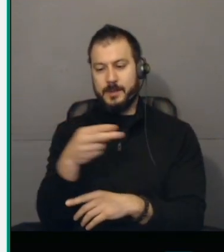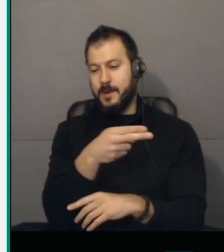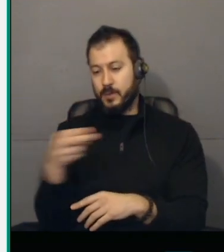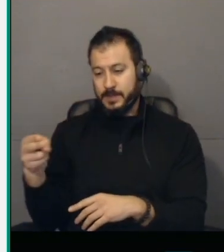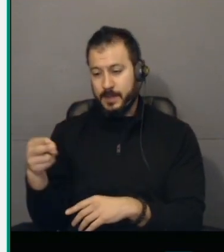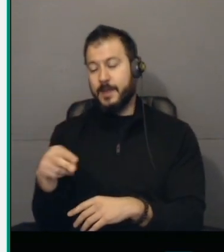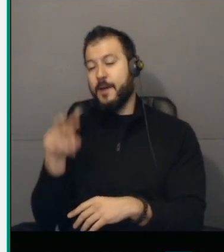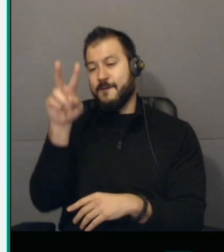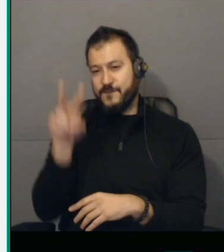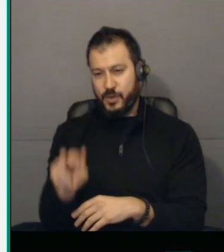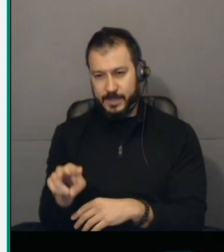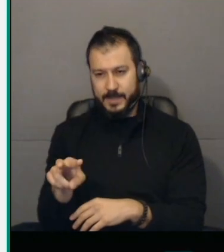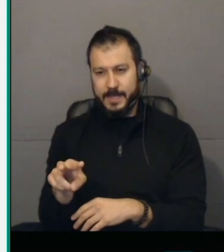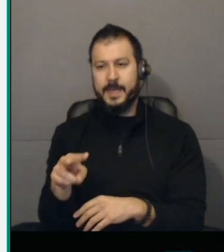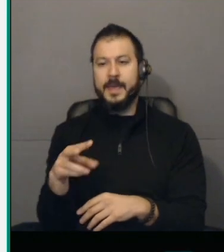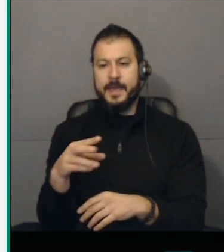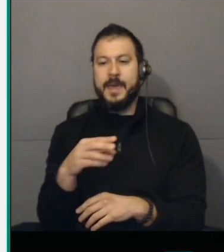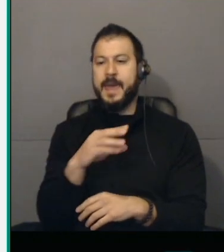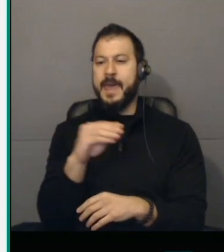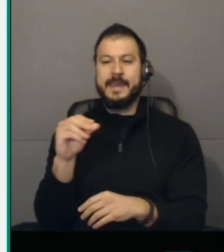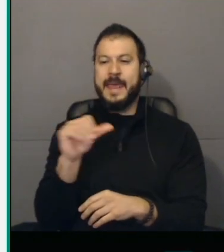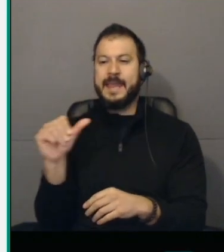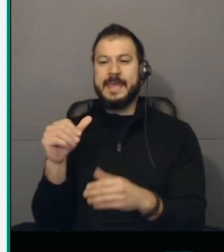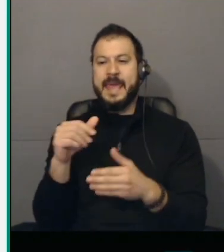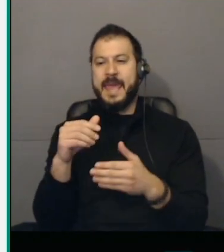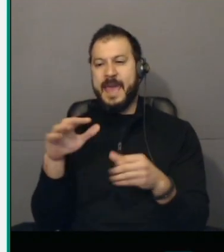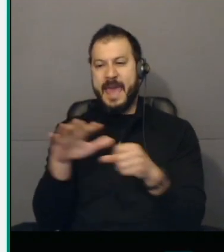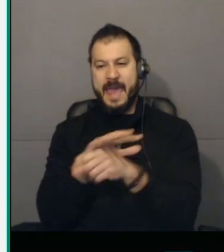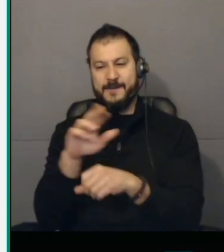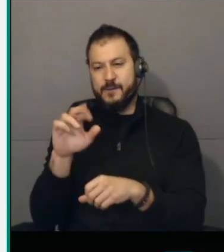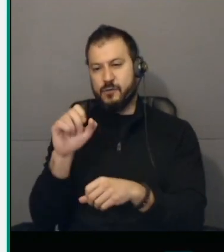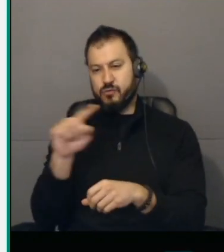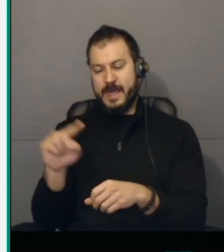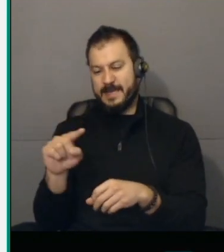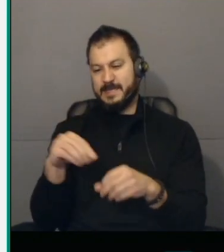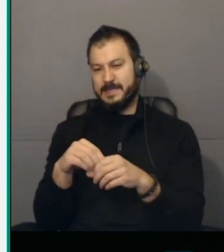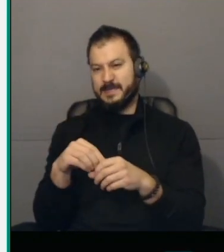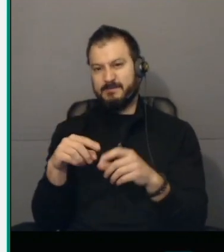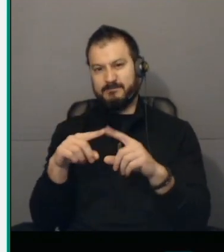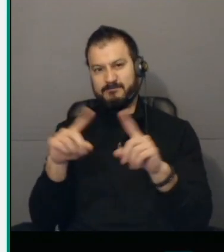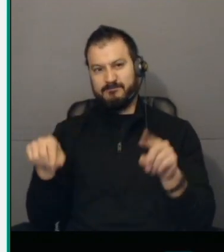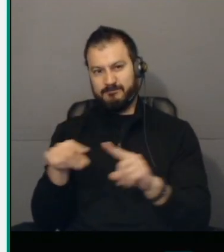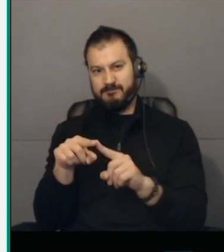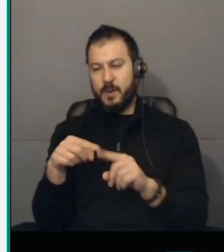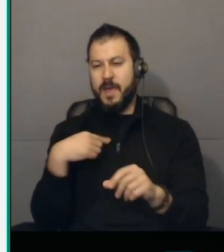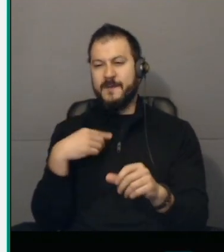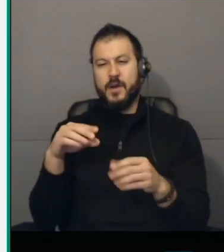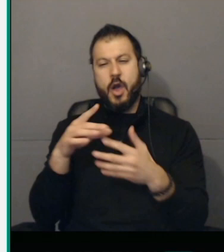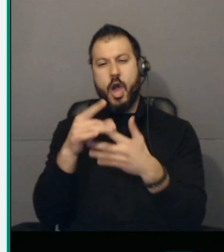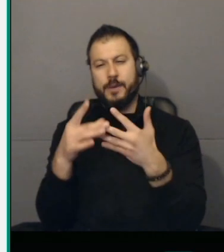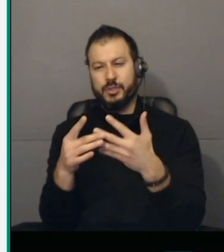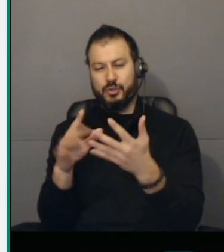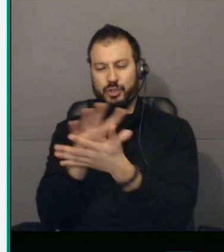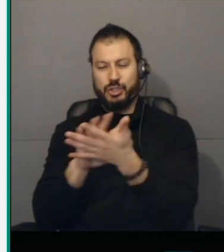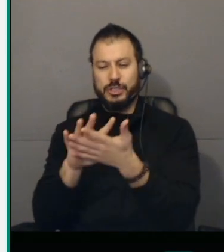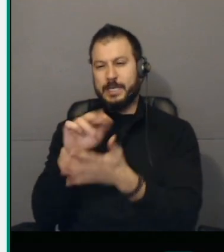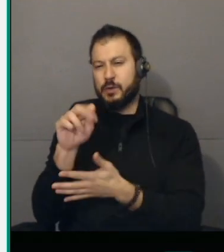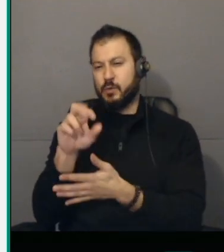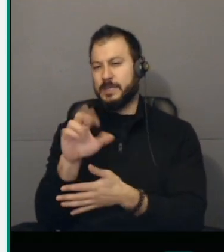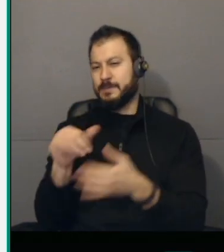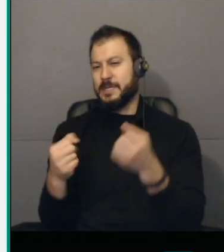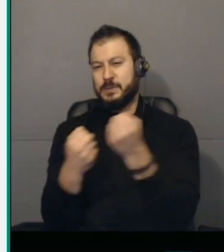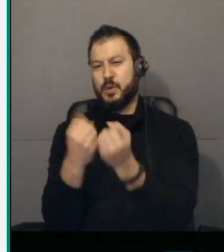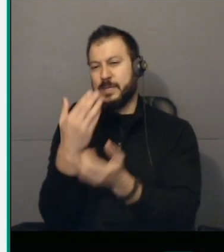half resolution vertically, and then finally just half res in both dimensions. There's also optional shading rates that are only supported by